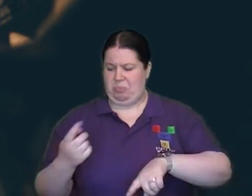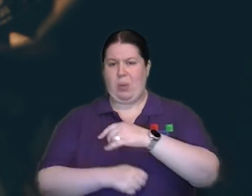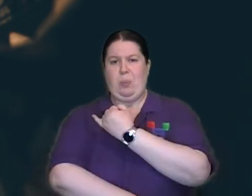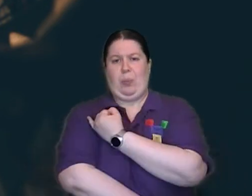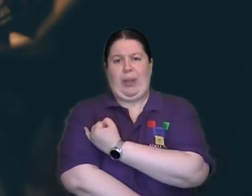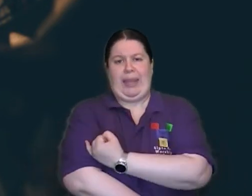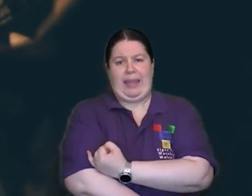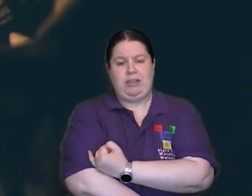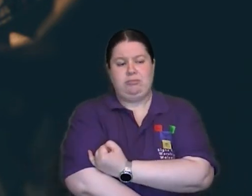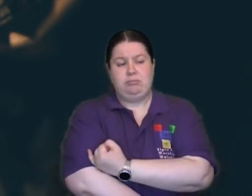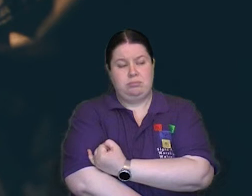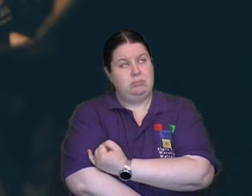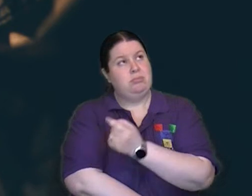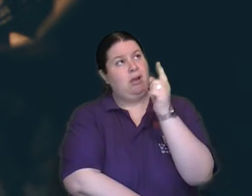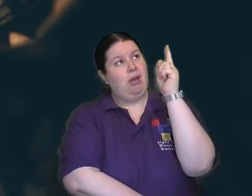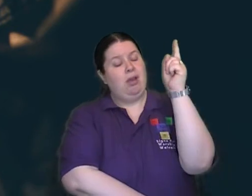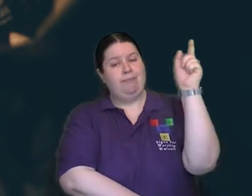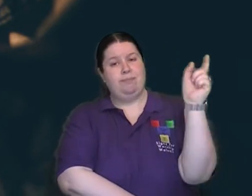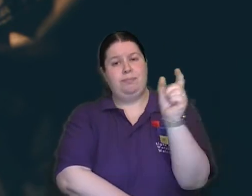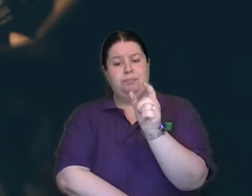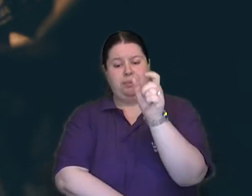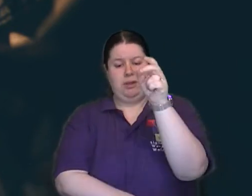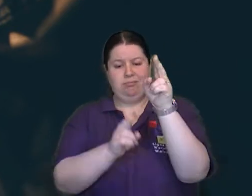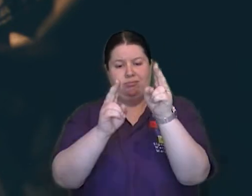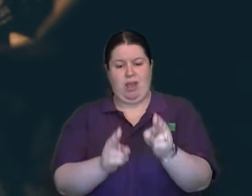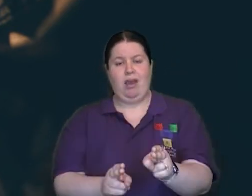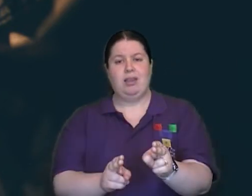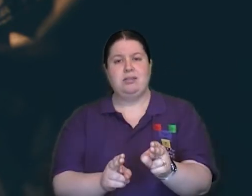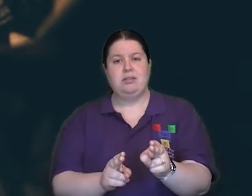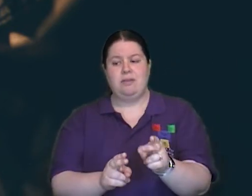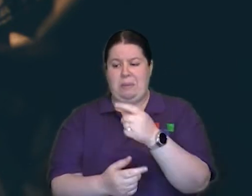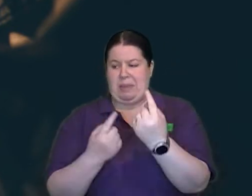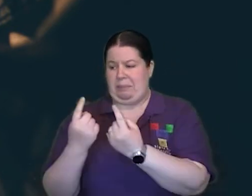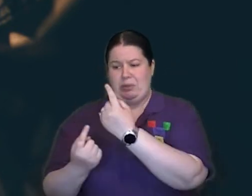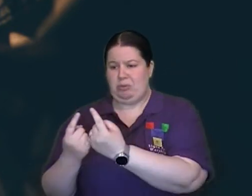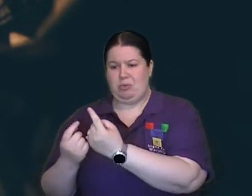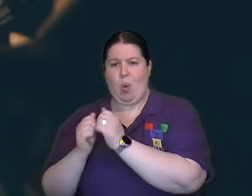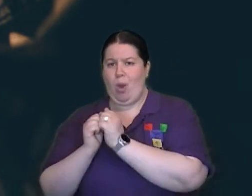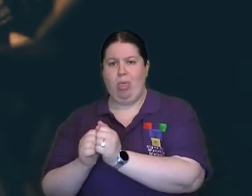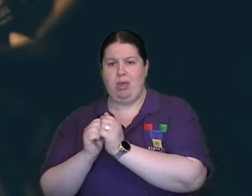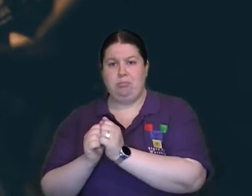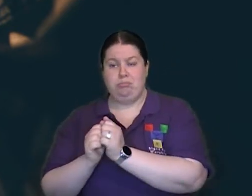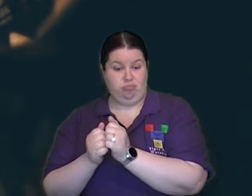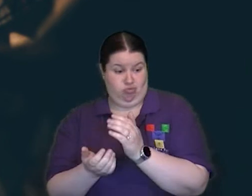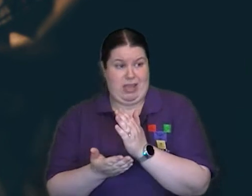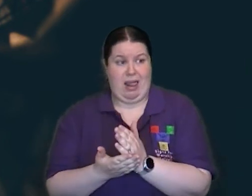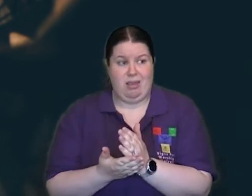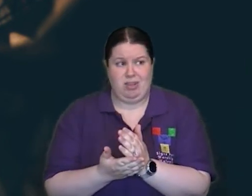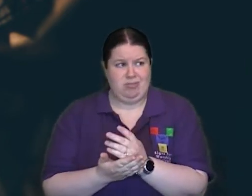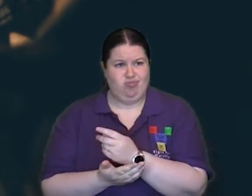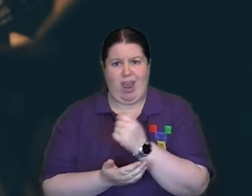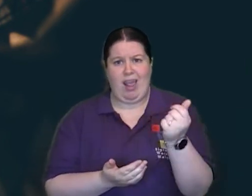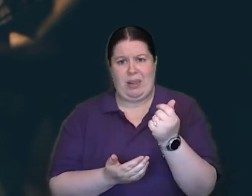For while we were still weak, at the right time Christ died for the ungodly. Indeed, rarely will